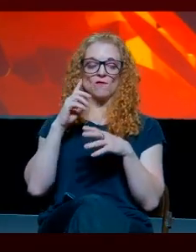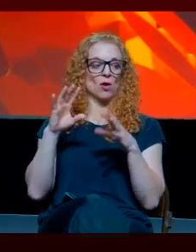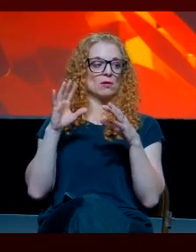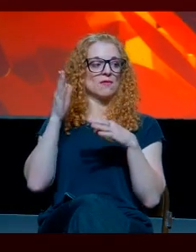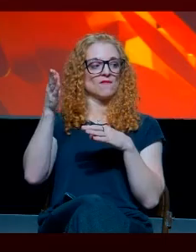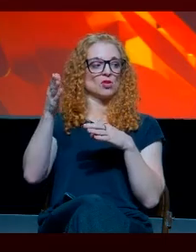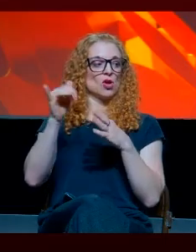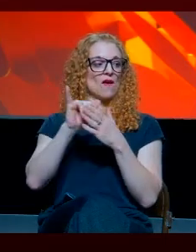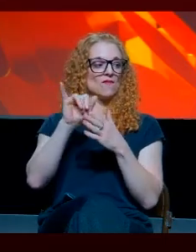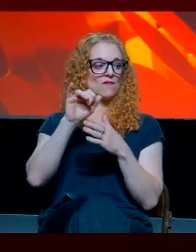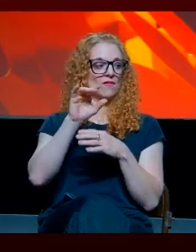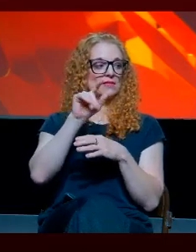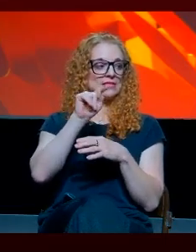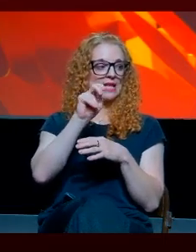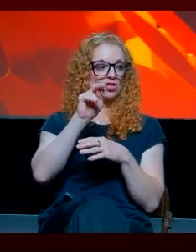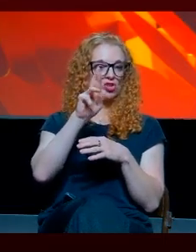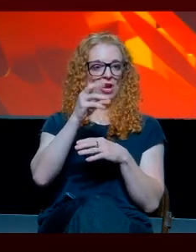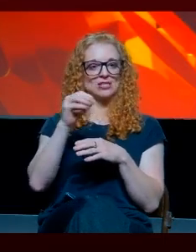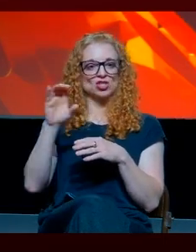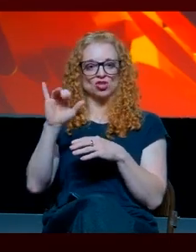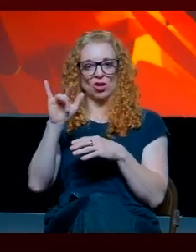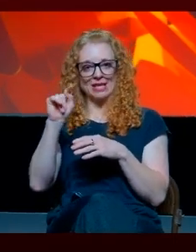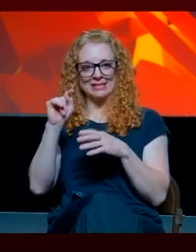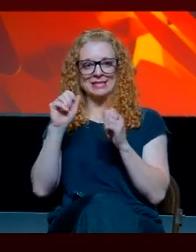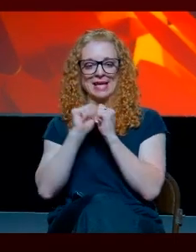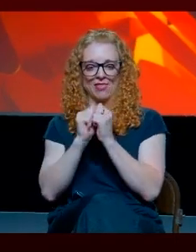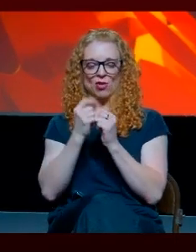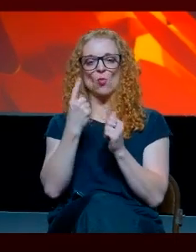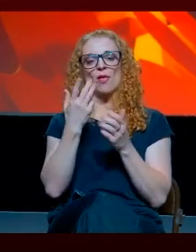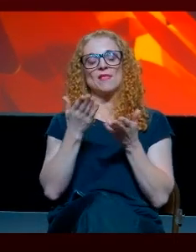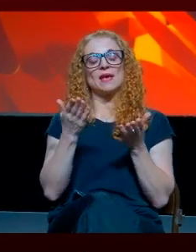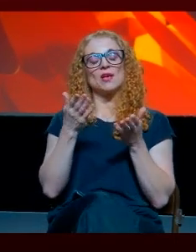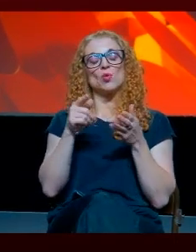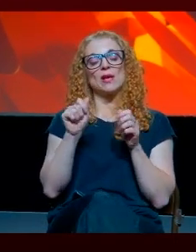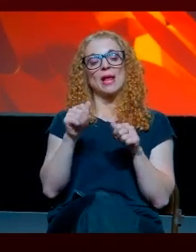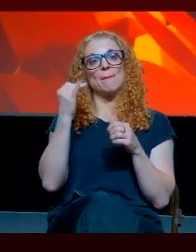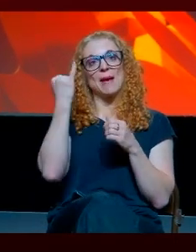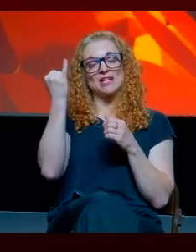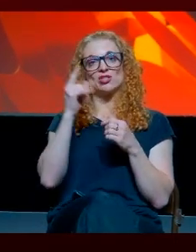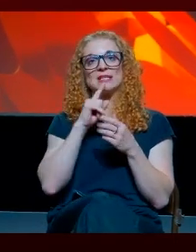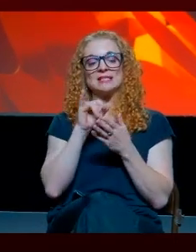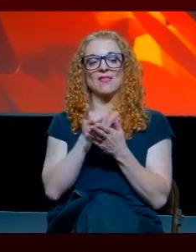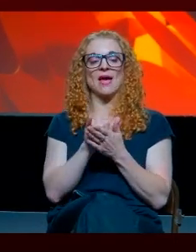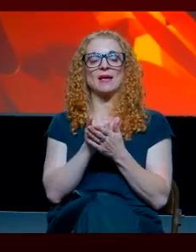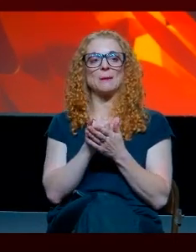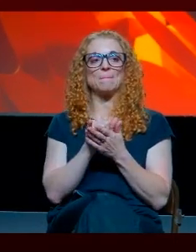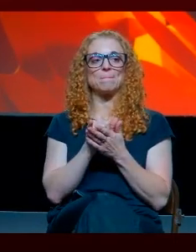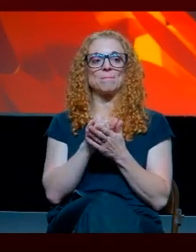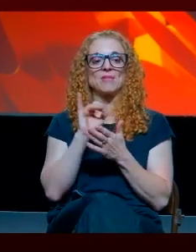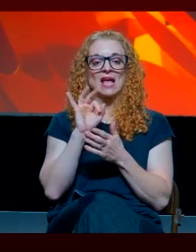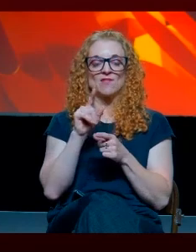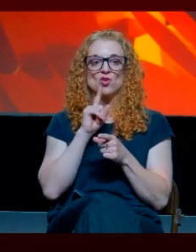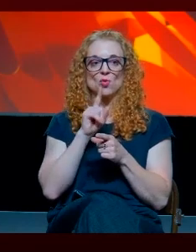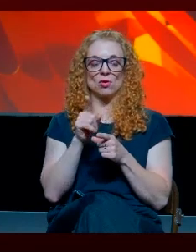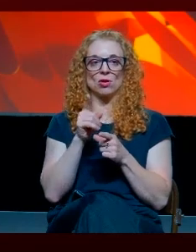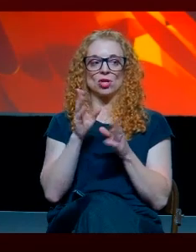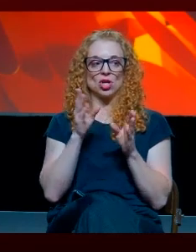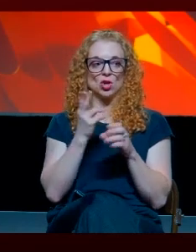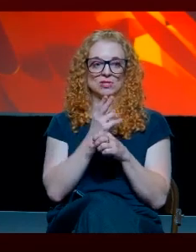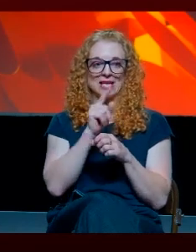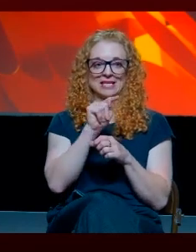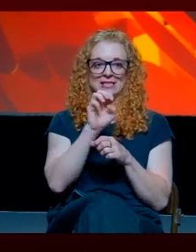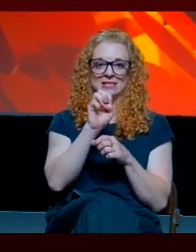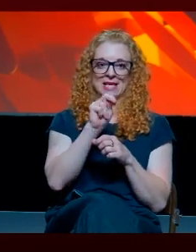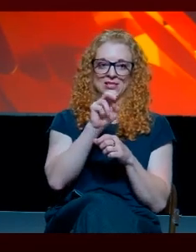future of tensors and circuits together. And one way you can imagine this is if you were going to use tensor